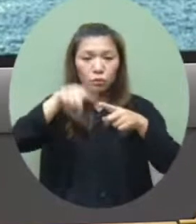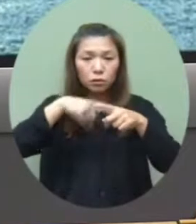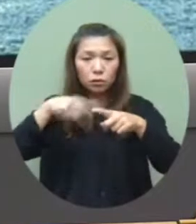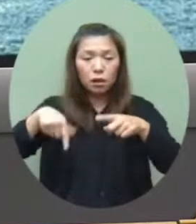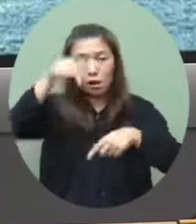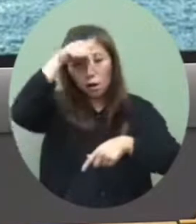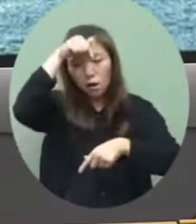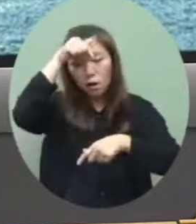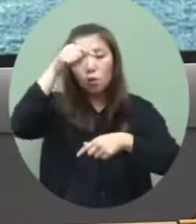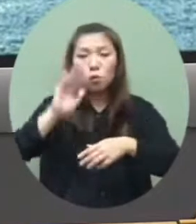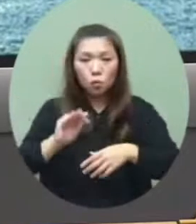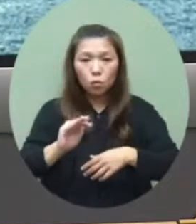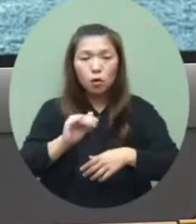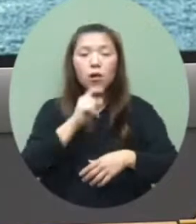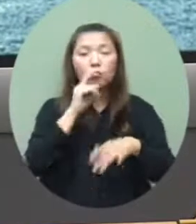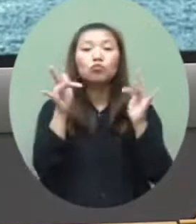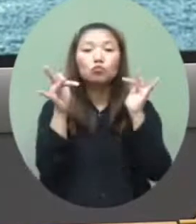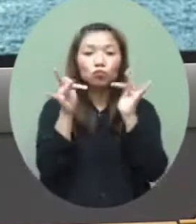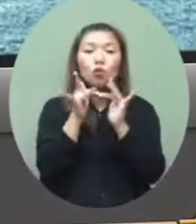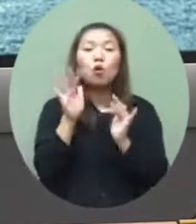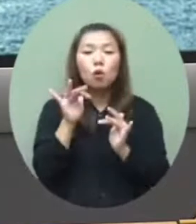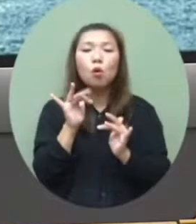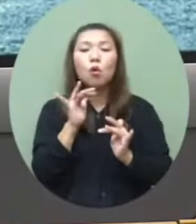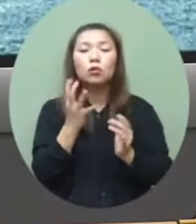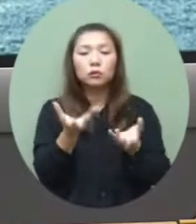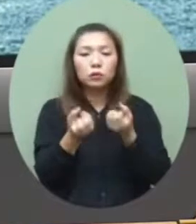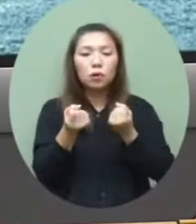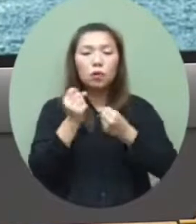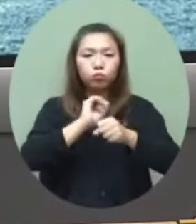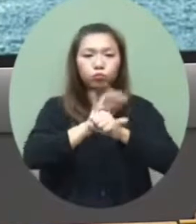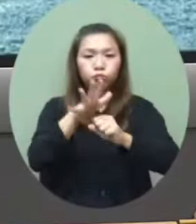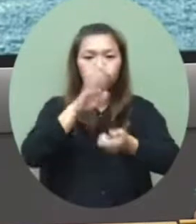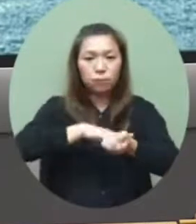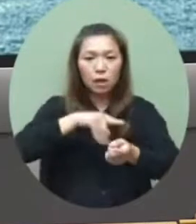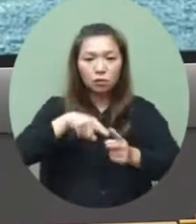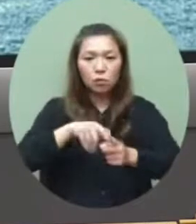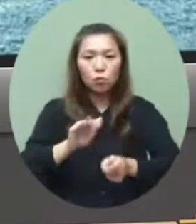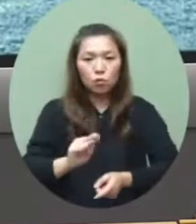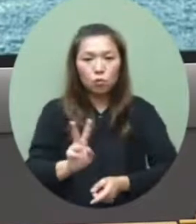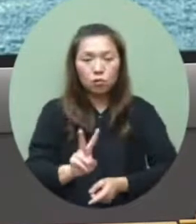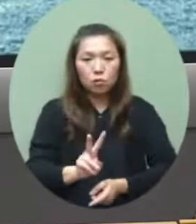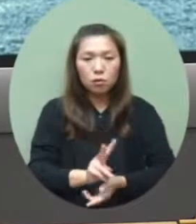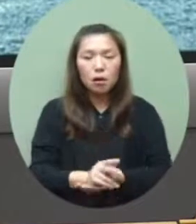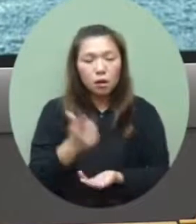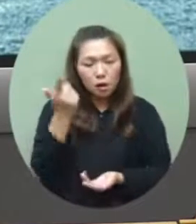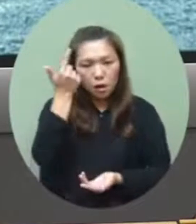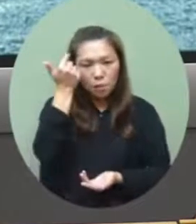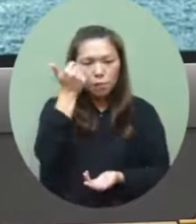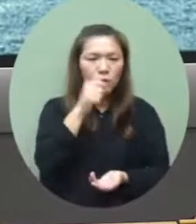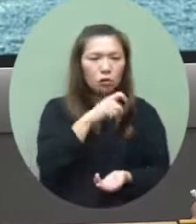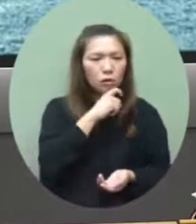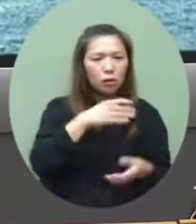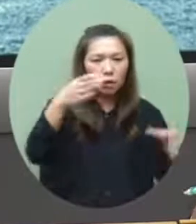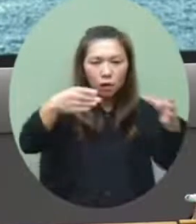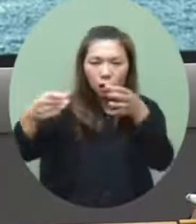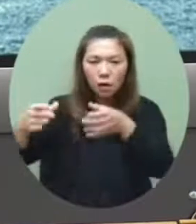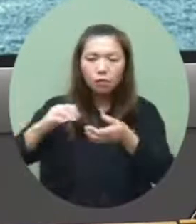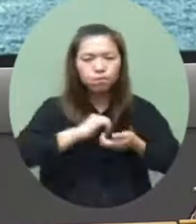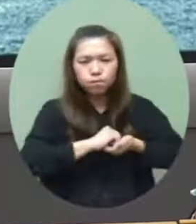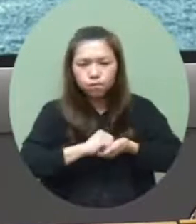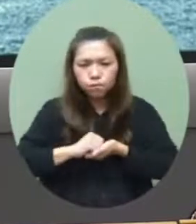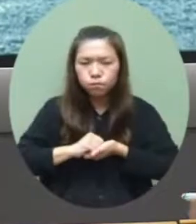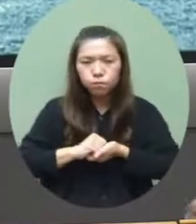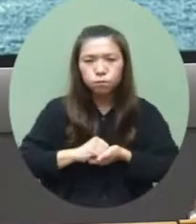be transferred to the CHK Medical Center. They do have beds available to admit COVID patients as